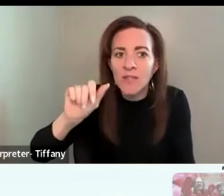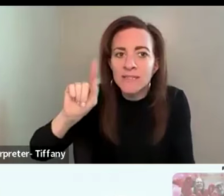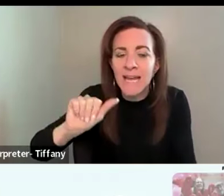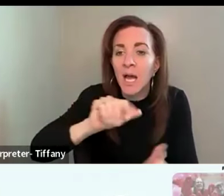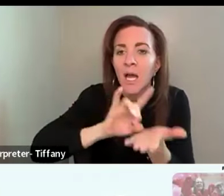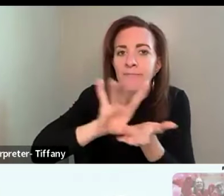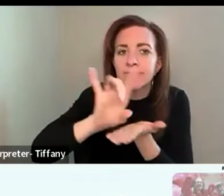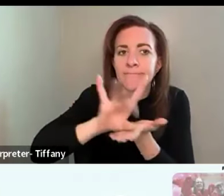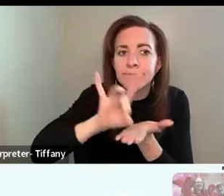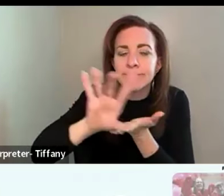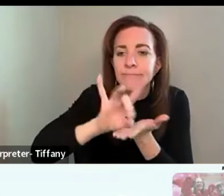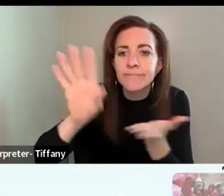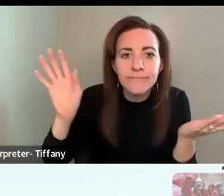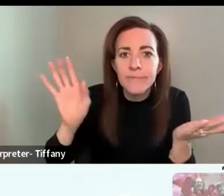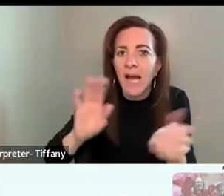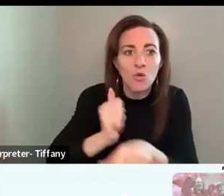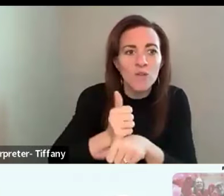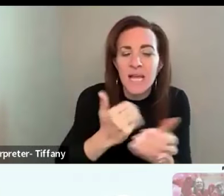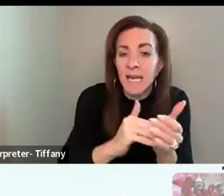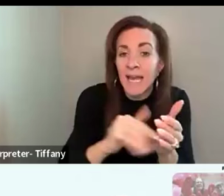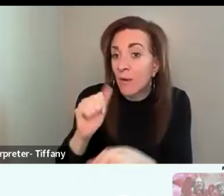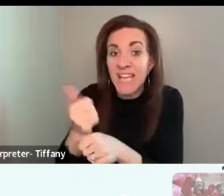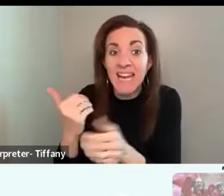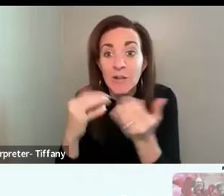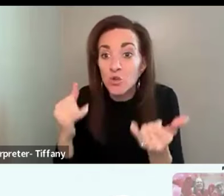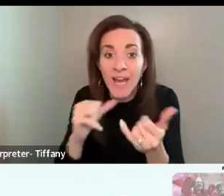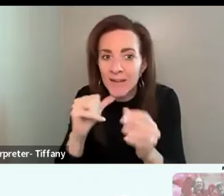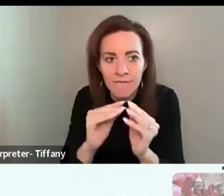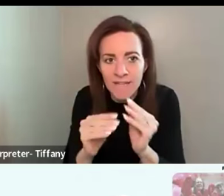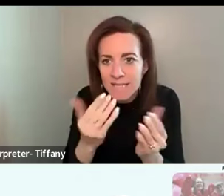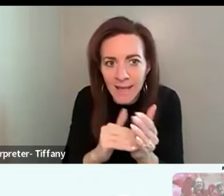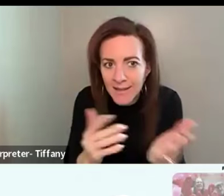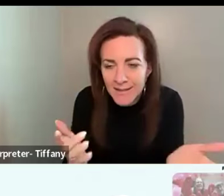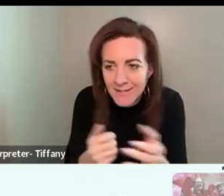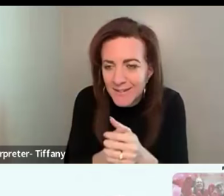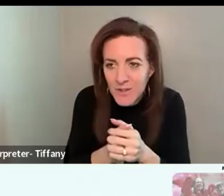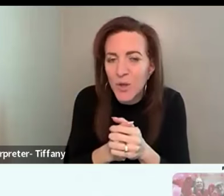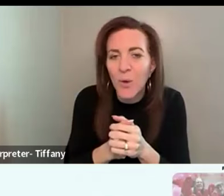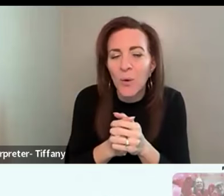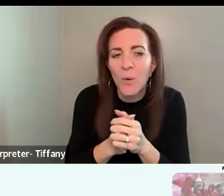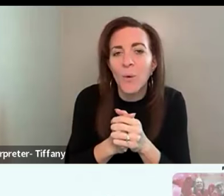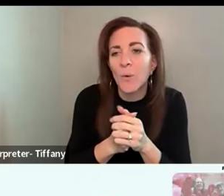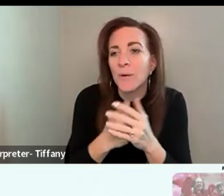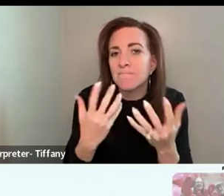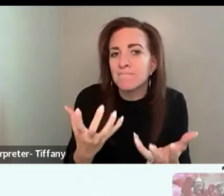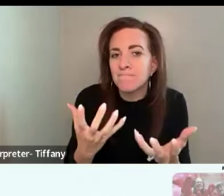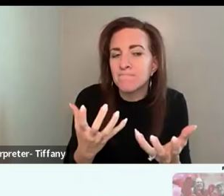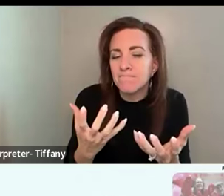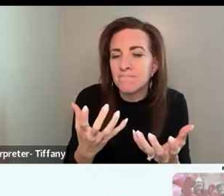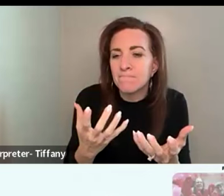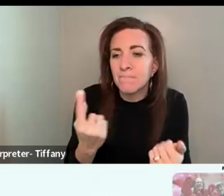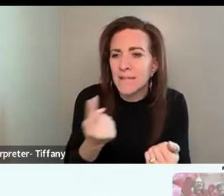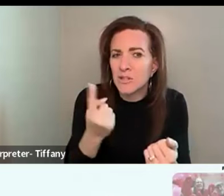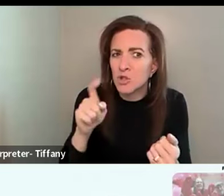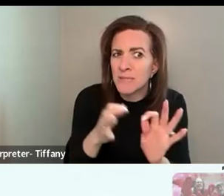kicking it back. I have reset it. They reset it again today and didn't fix it. So it's something that should